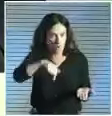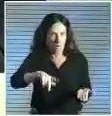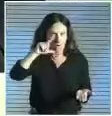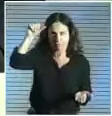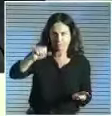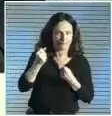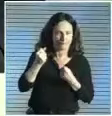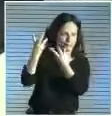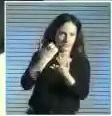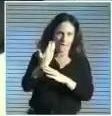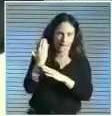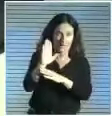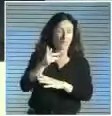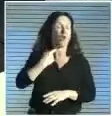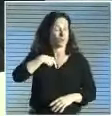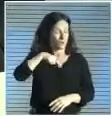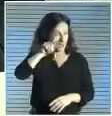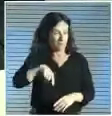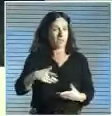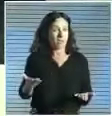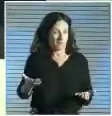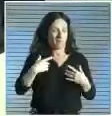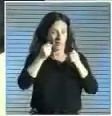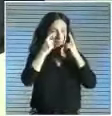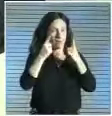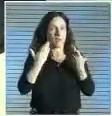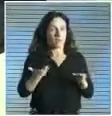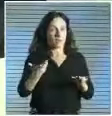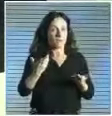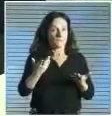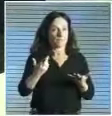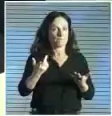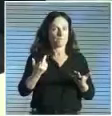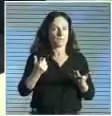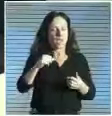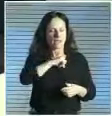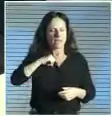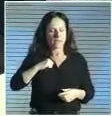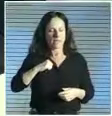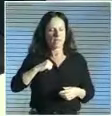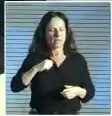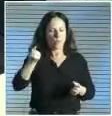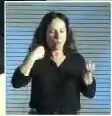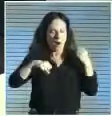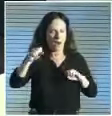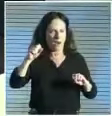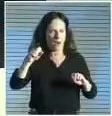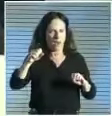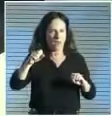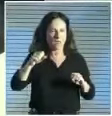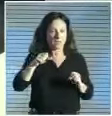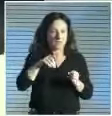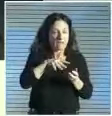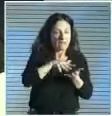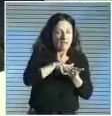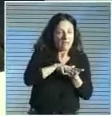doing individual actions that have individual impact on what we are trying to transform, which is